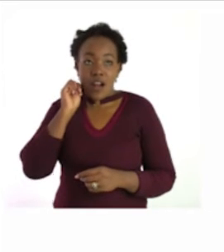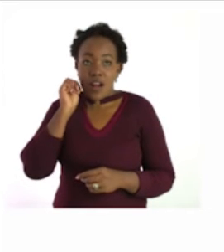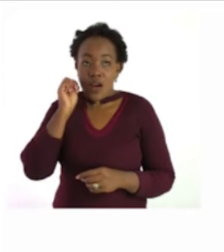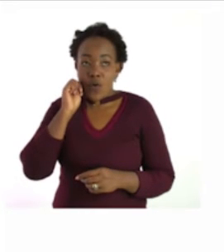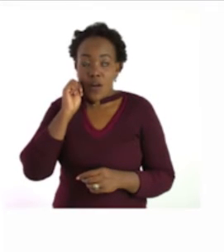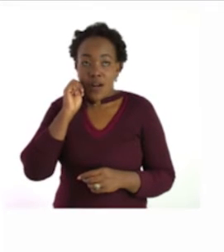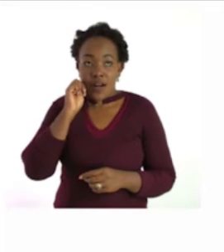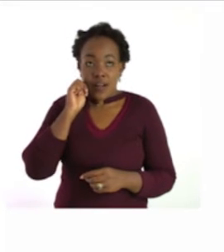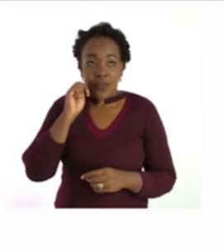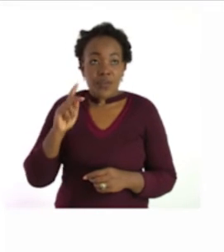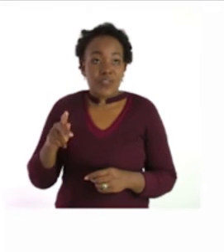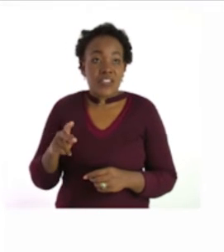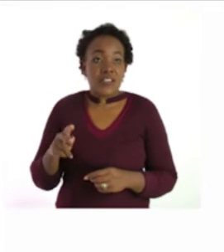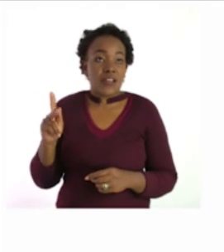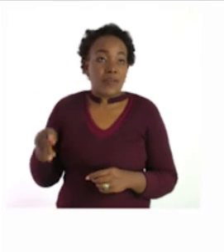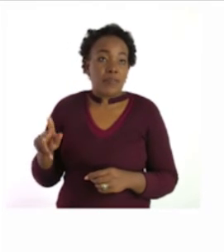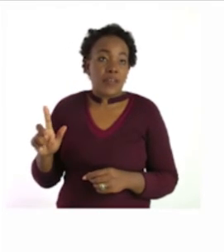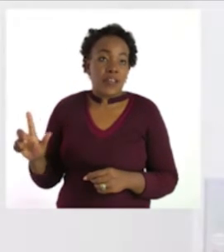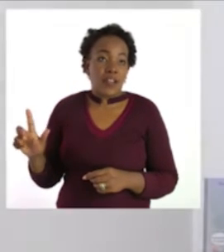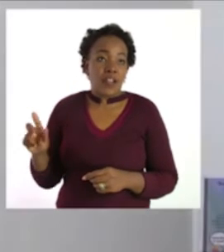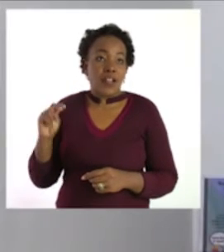When we say plural